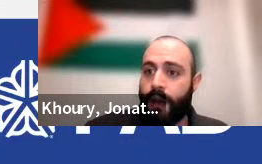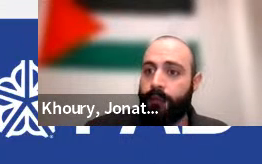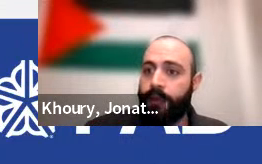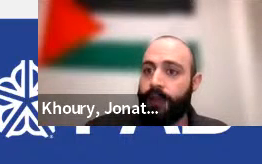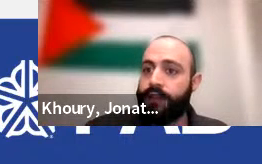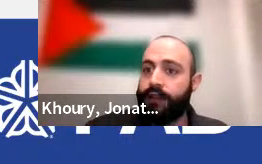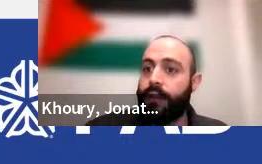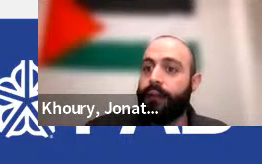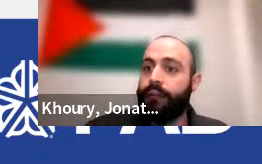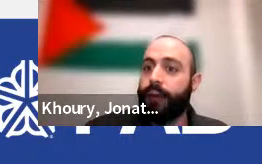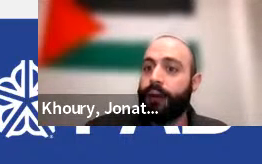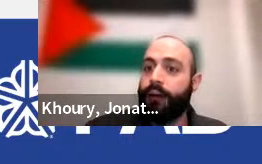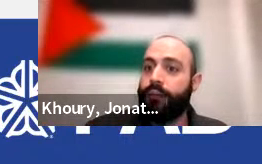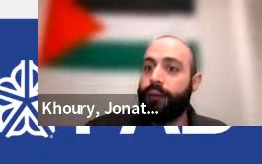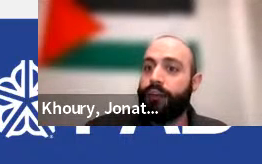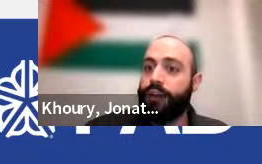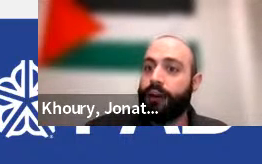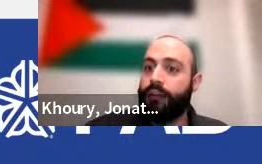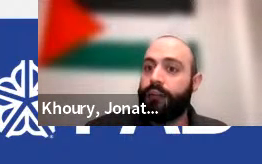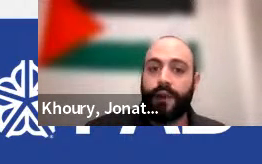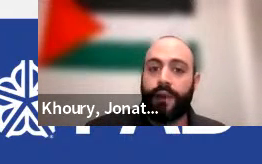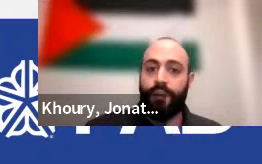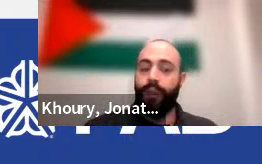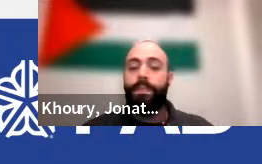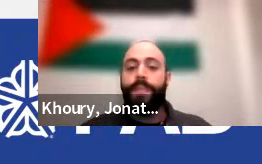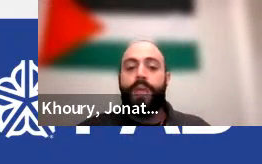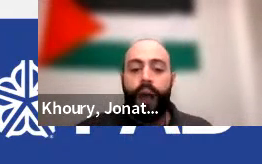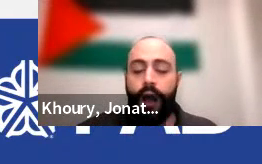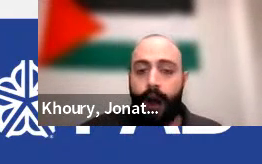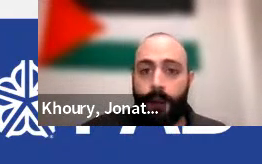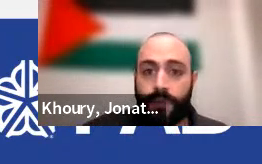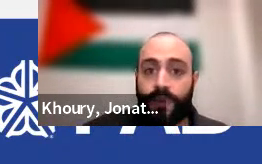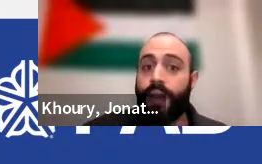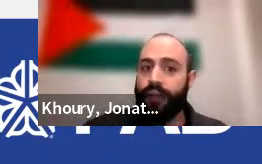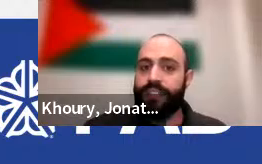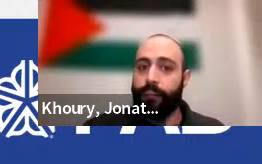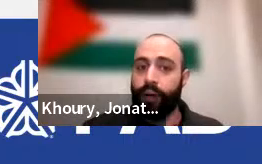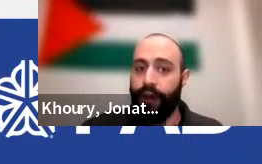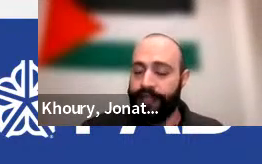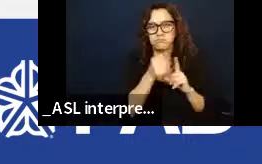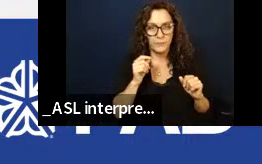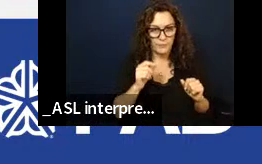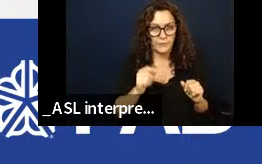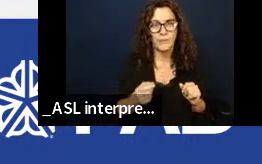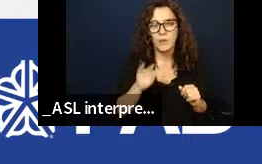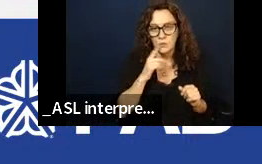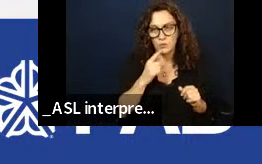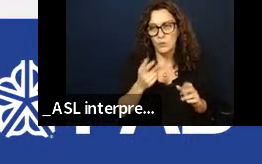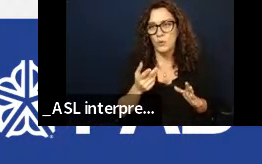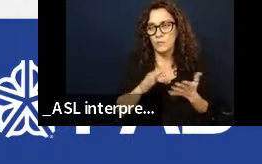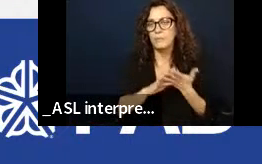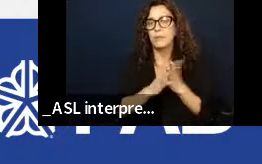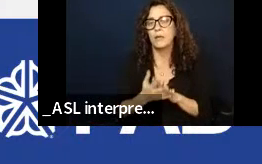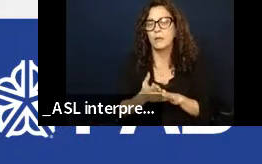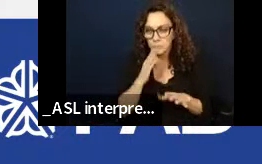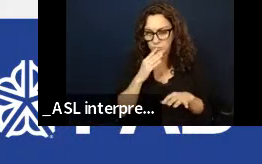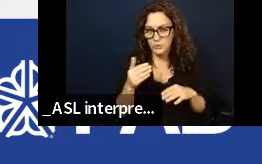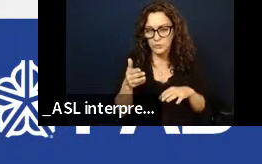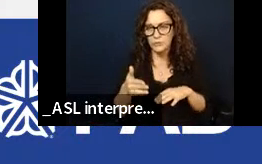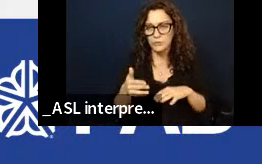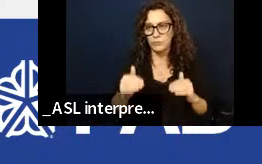And I'm realizing now that this might also be shared. So there we go. So again, this is the progressive element of that matrix,